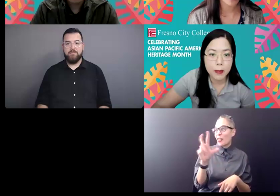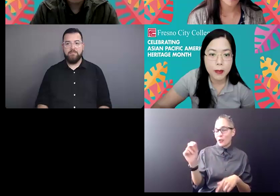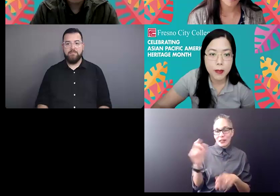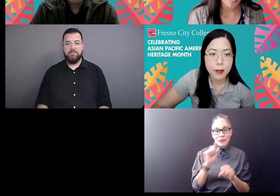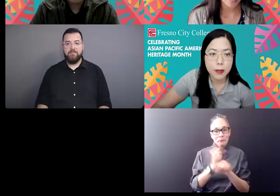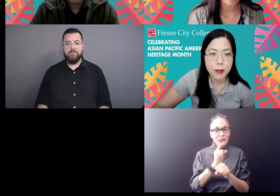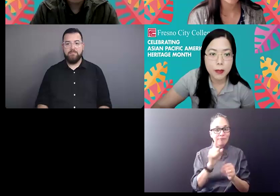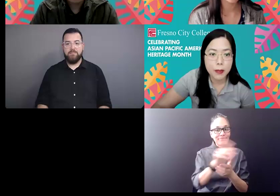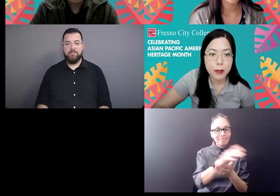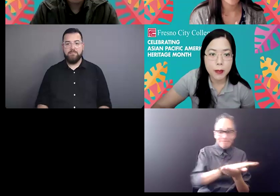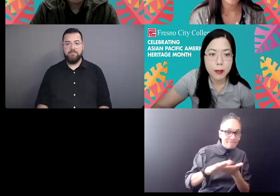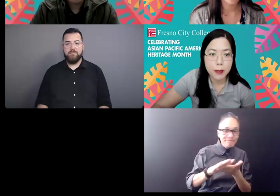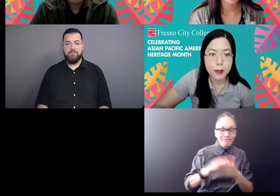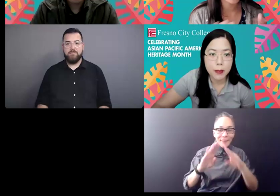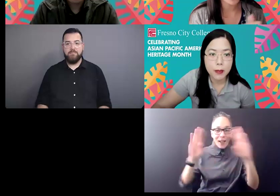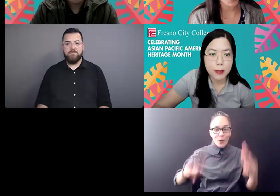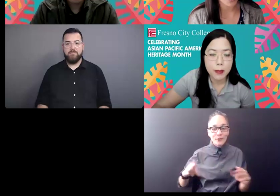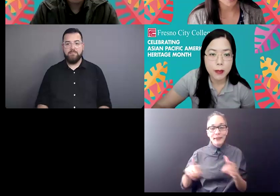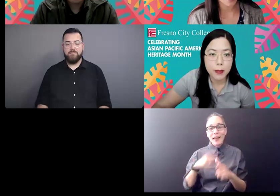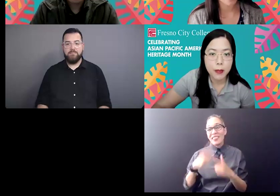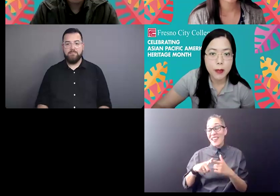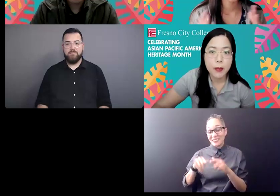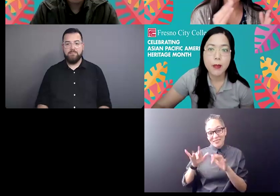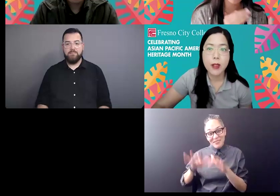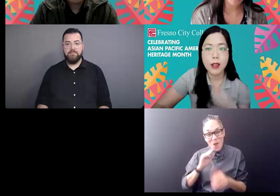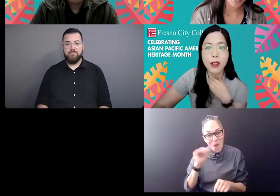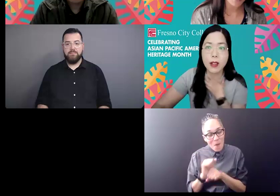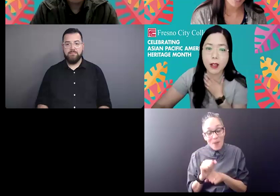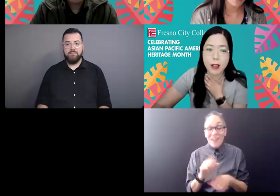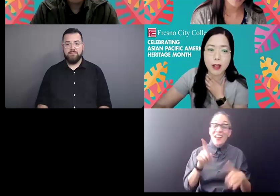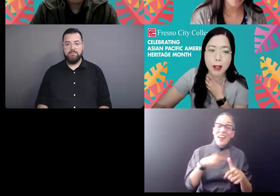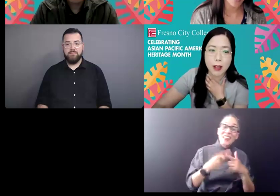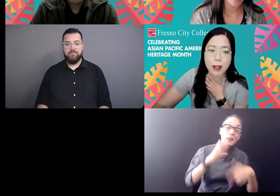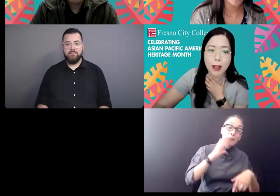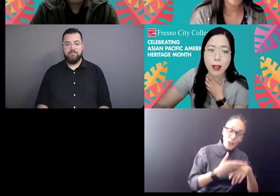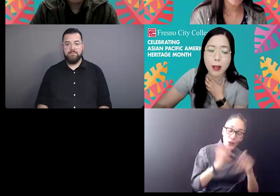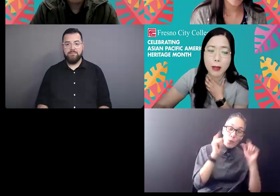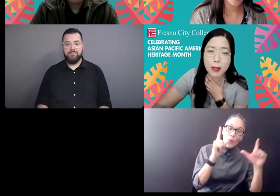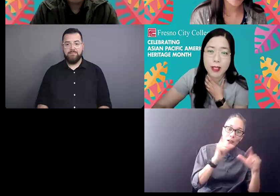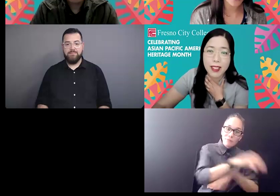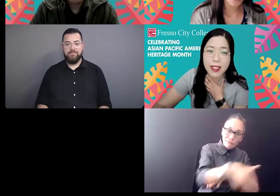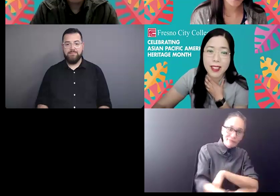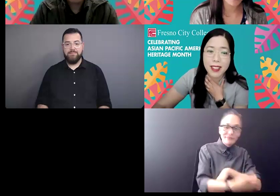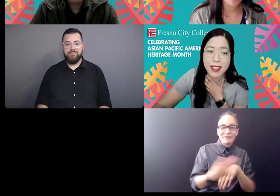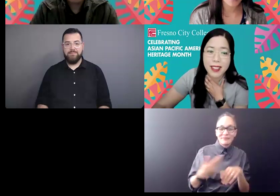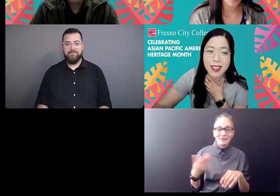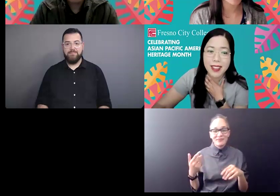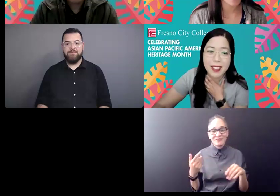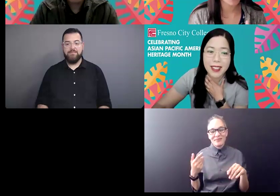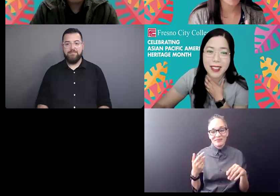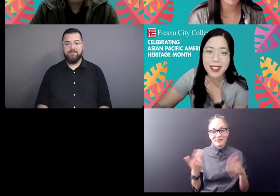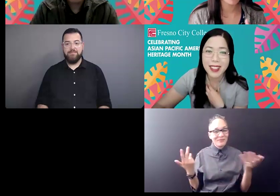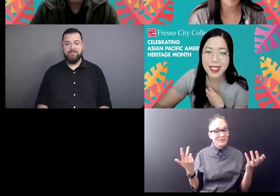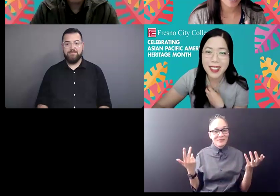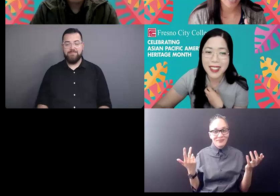everything was nice and tidy. And then I would do homework. And then she'd wake up multiple times in the night. And so, yes,